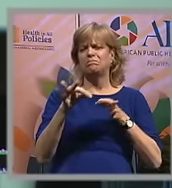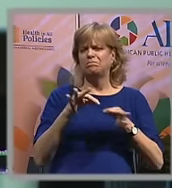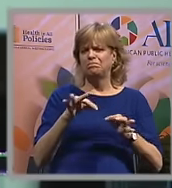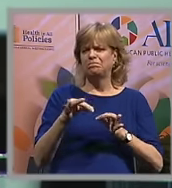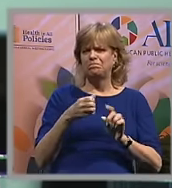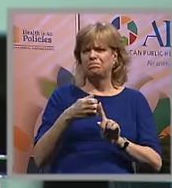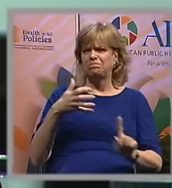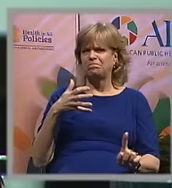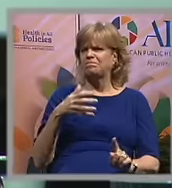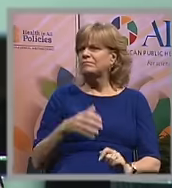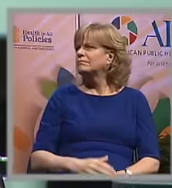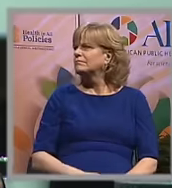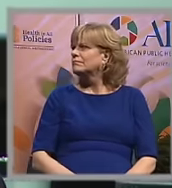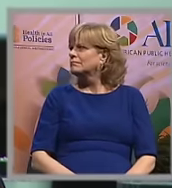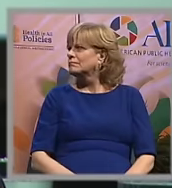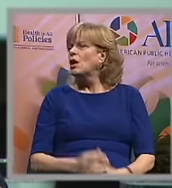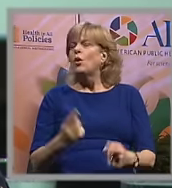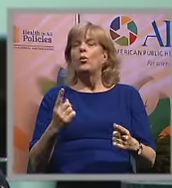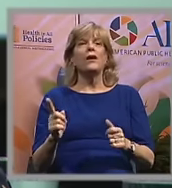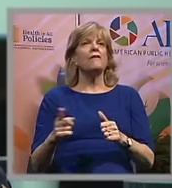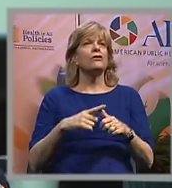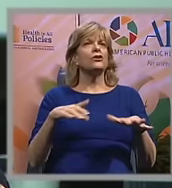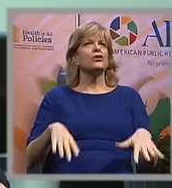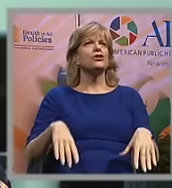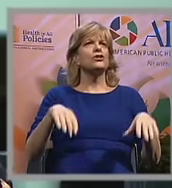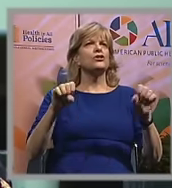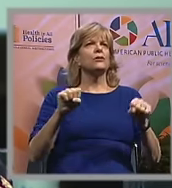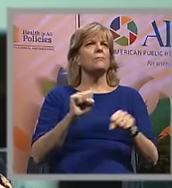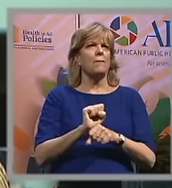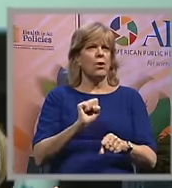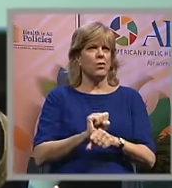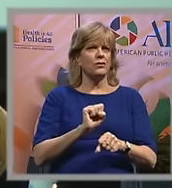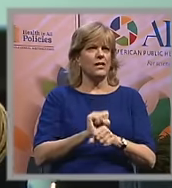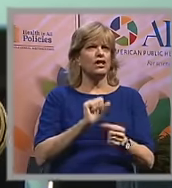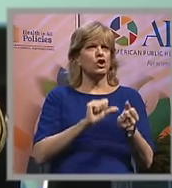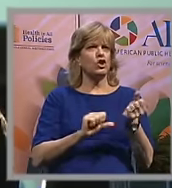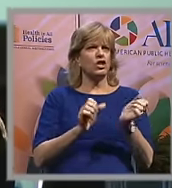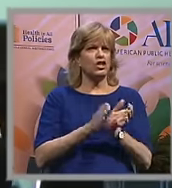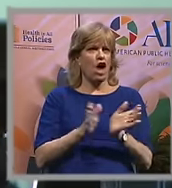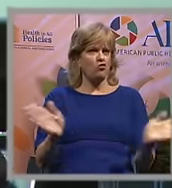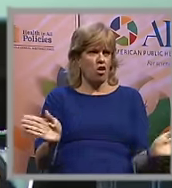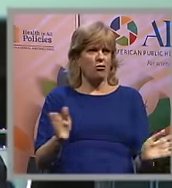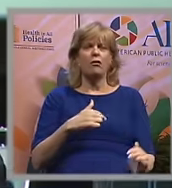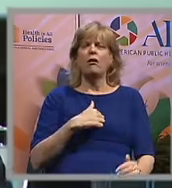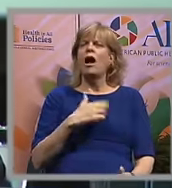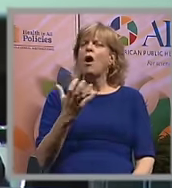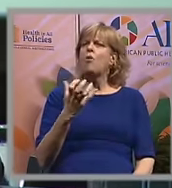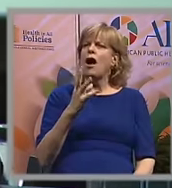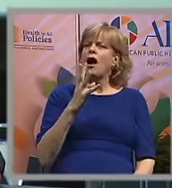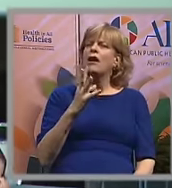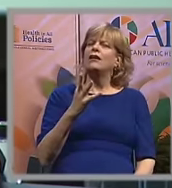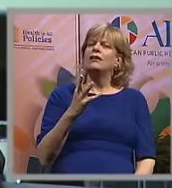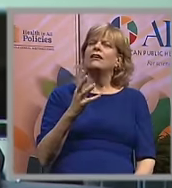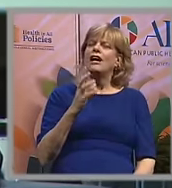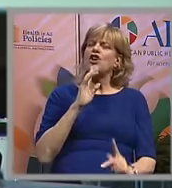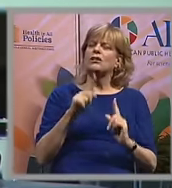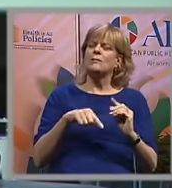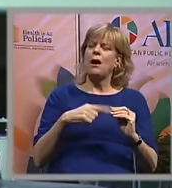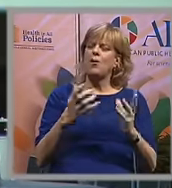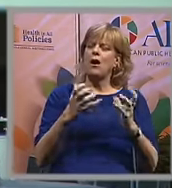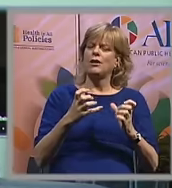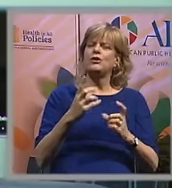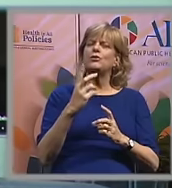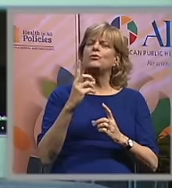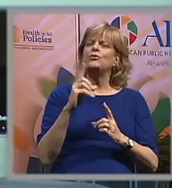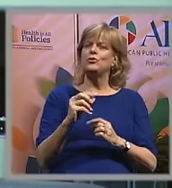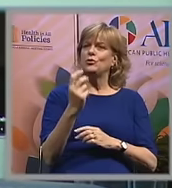it. When I first took my post as Surgeon General, I talked about wanting to do two big things. One is to build a culture